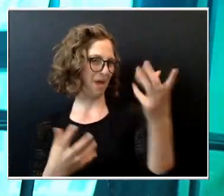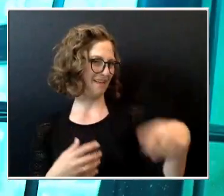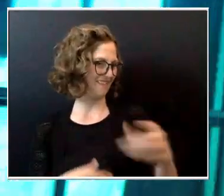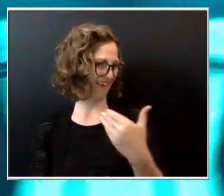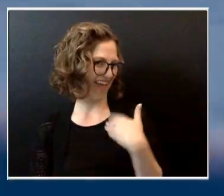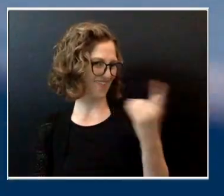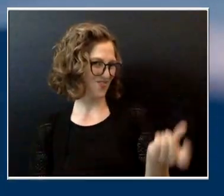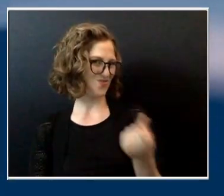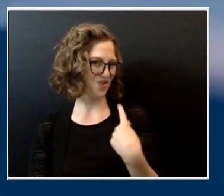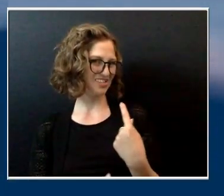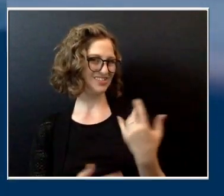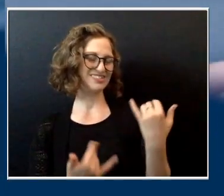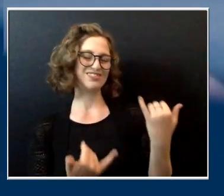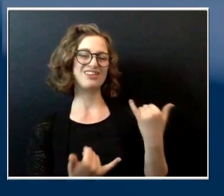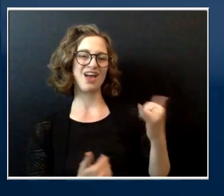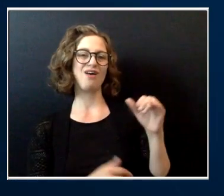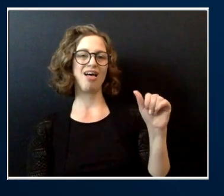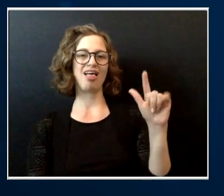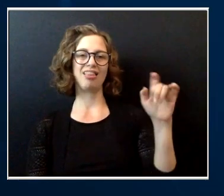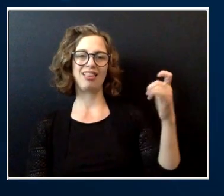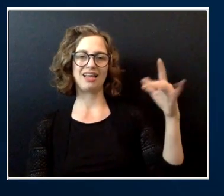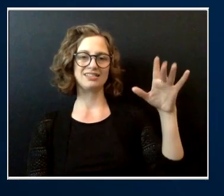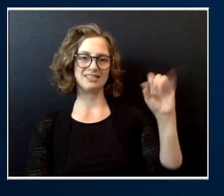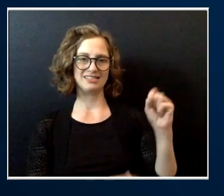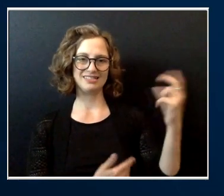with Alexis. Good morning.